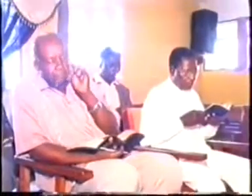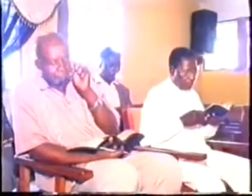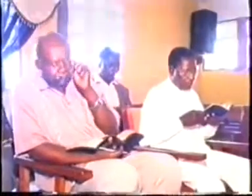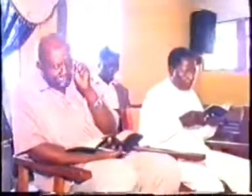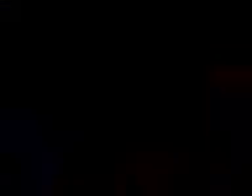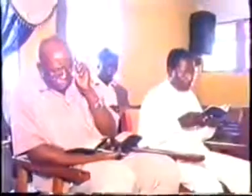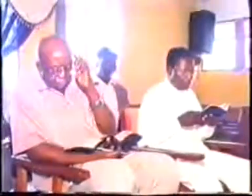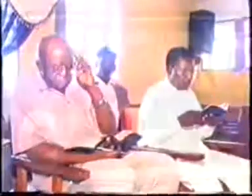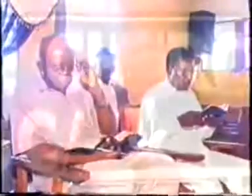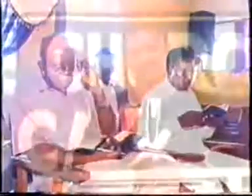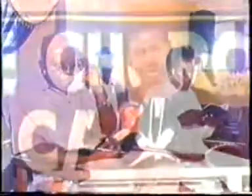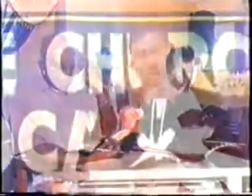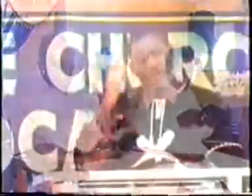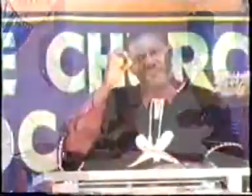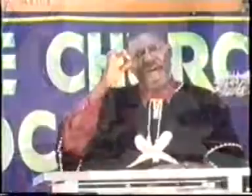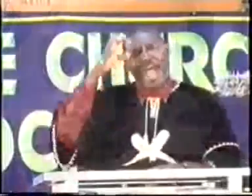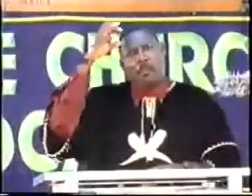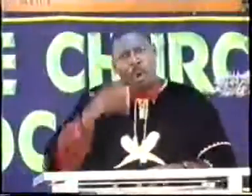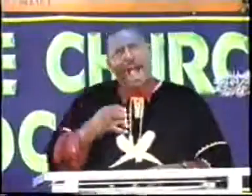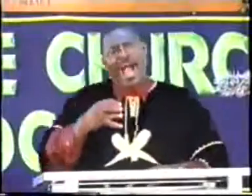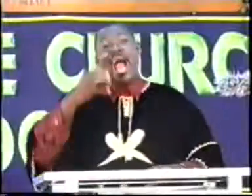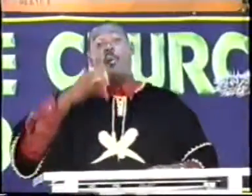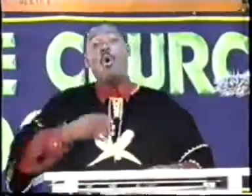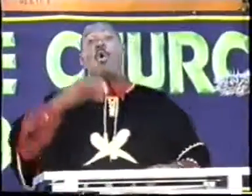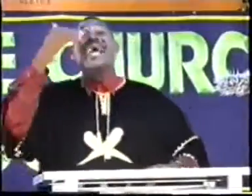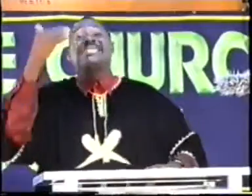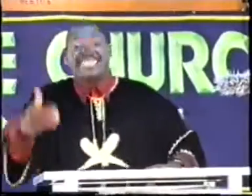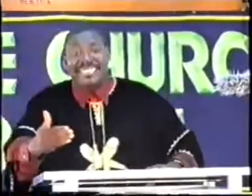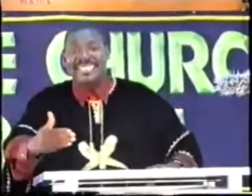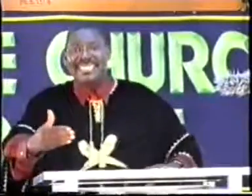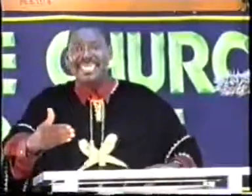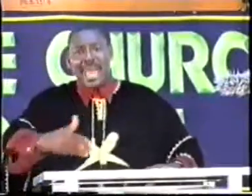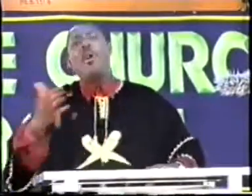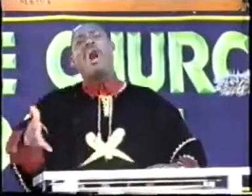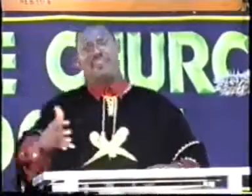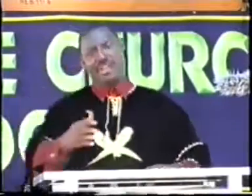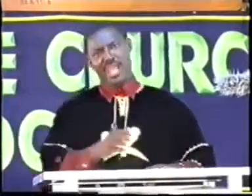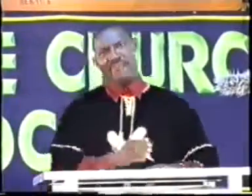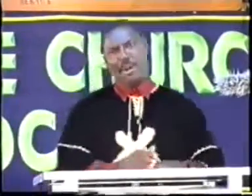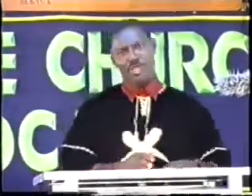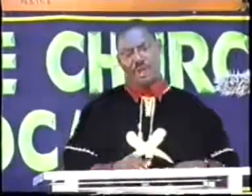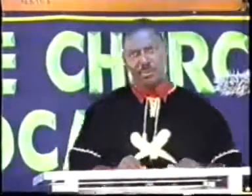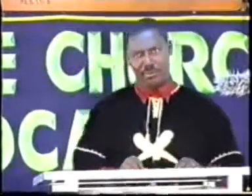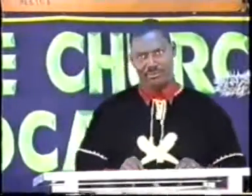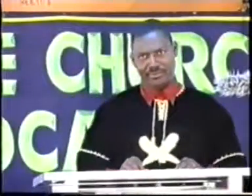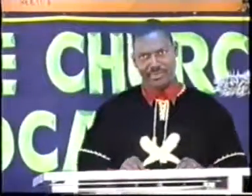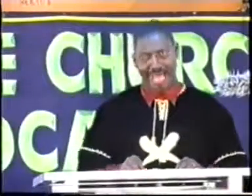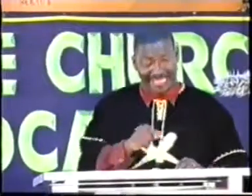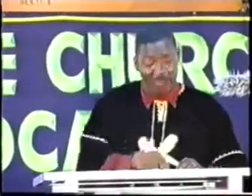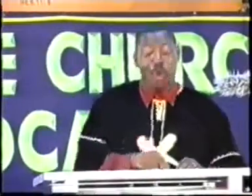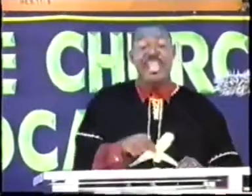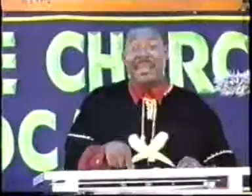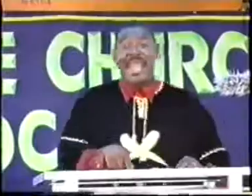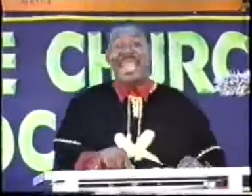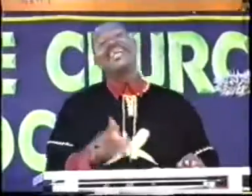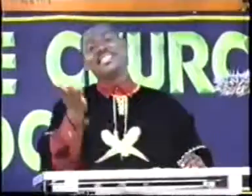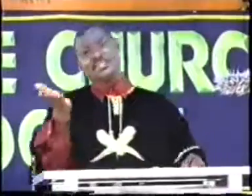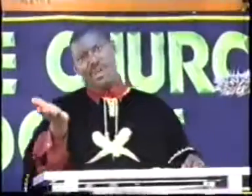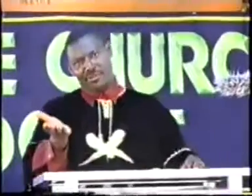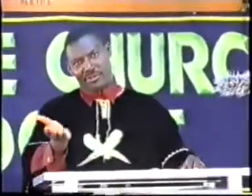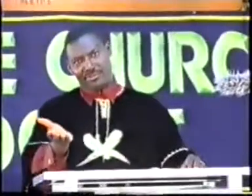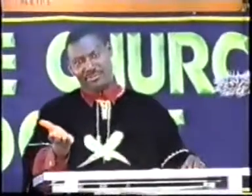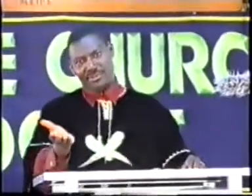one, and more affordable. All more fat, and more I won't a tea, and more affordable and for my union copper. Asabo onyame eka